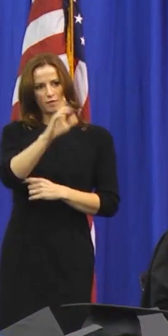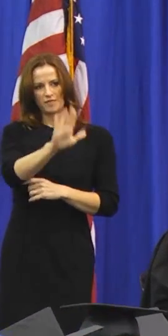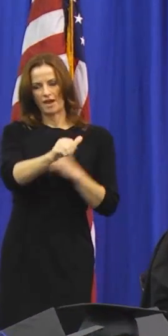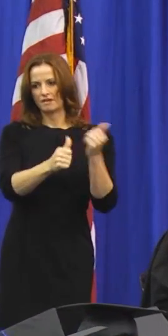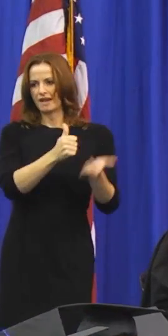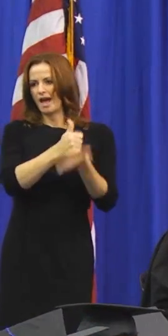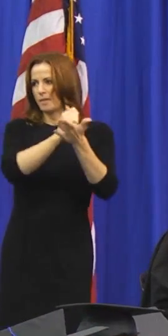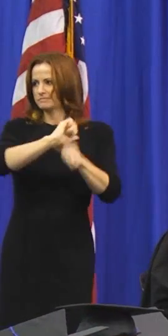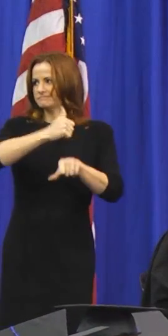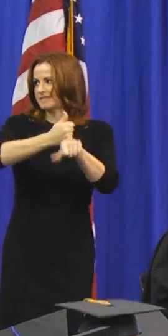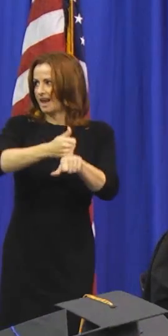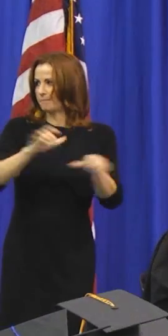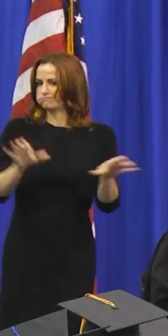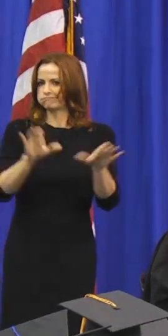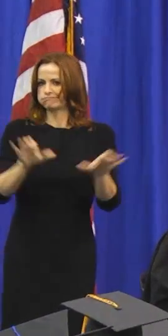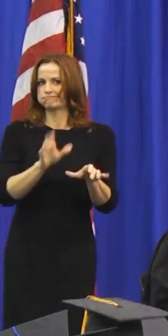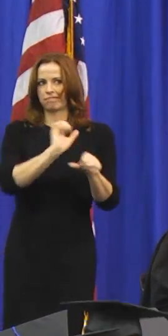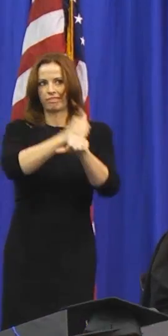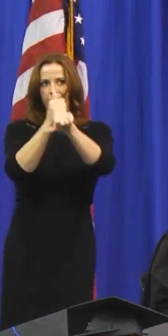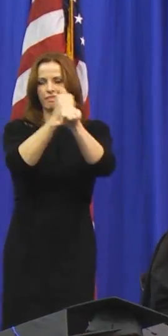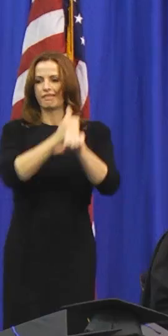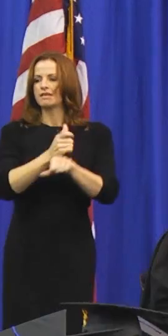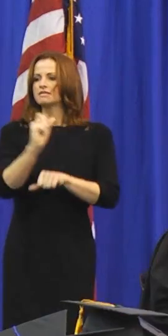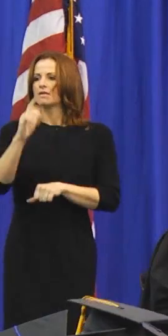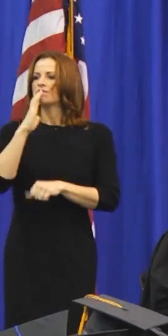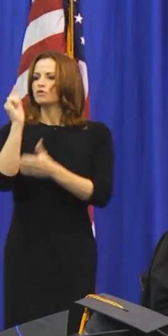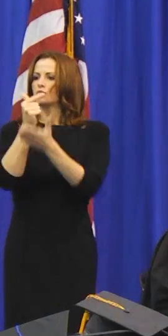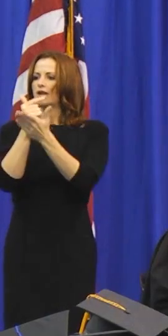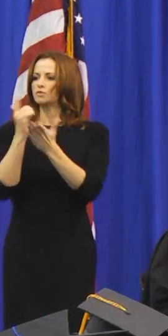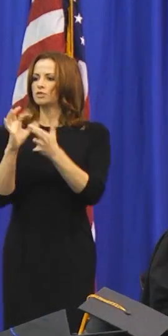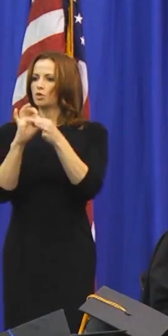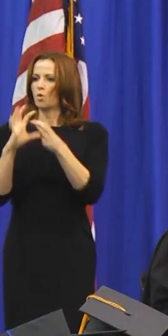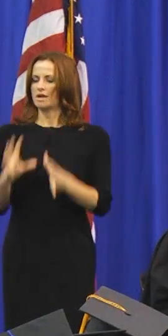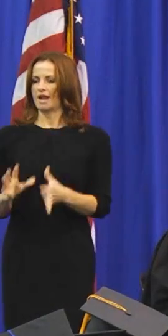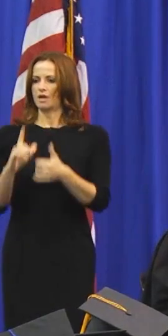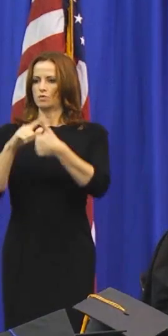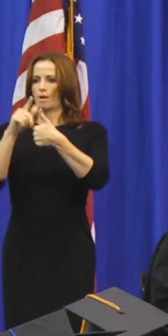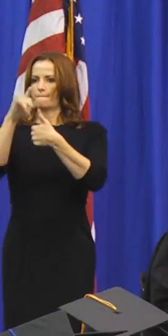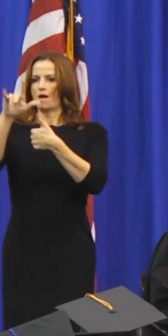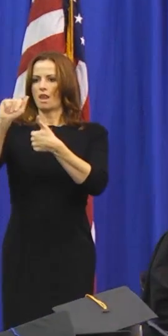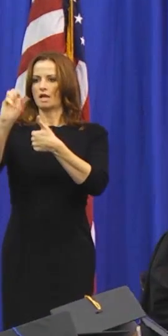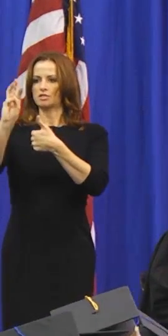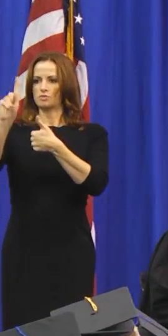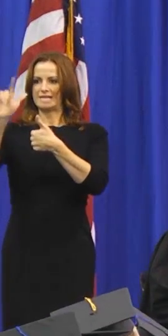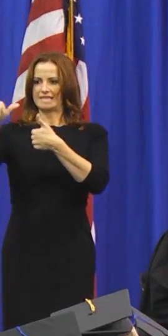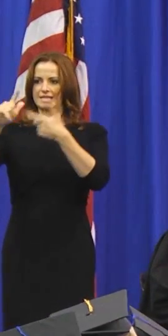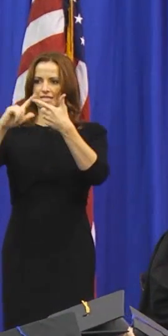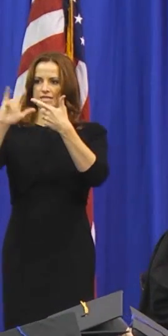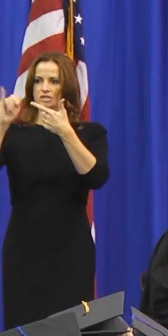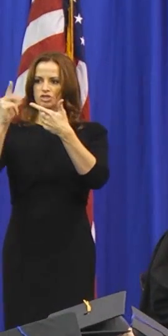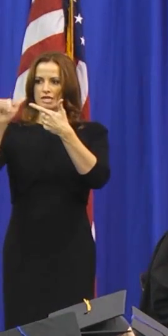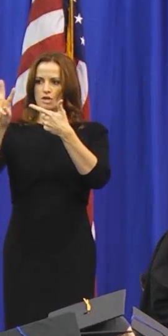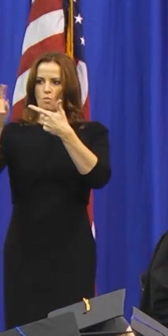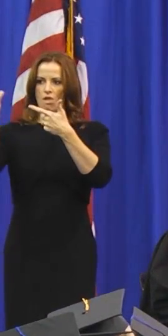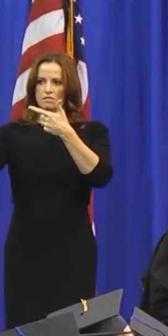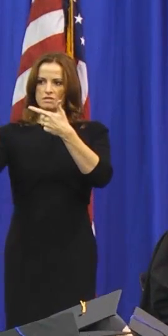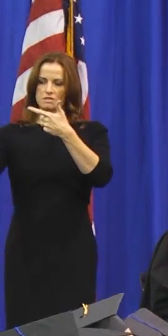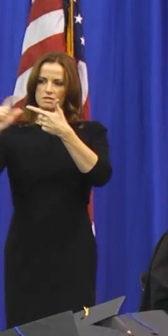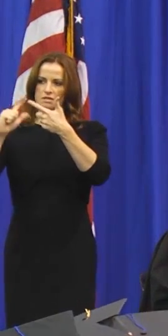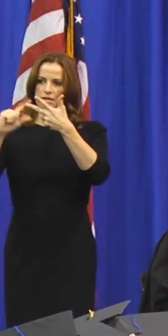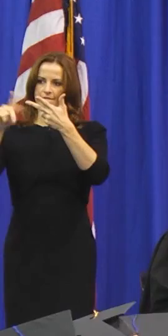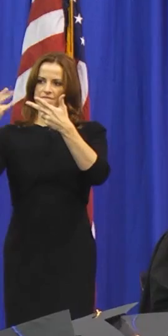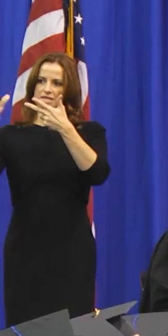with the program, our graduation coordinators, Carla Sweeney, Jenny Waltz,